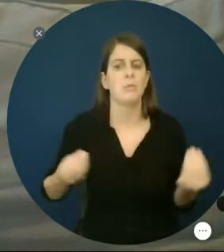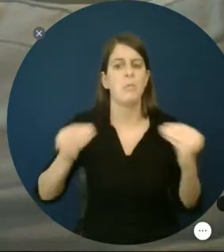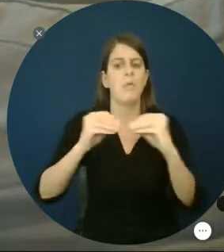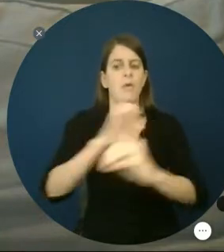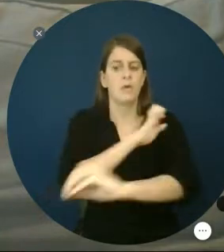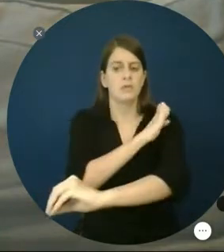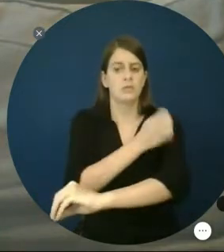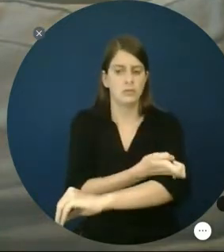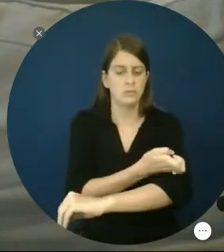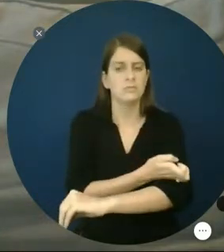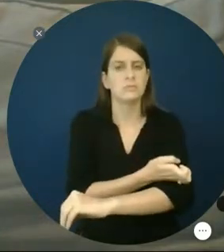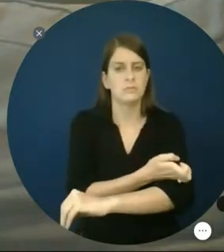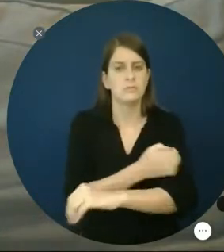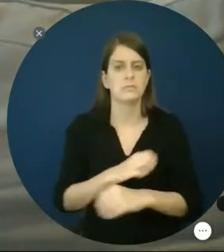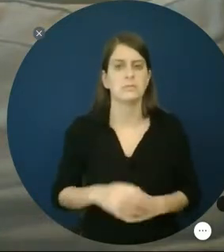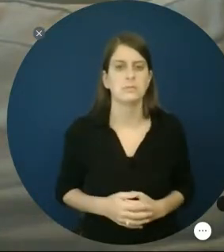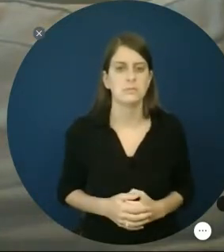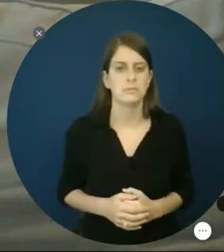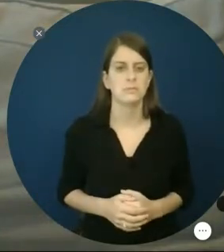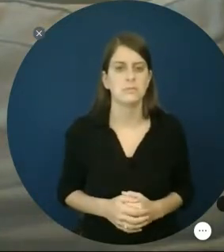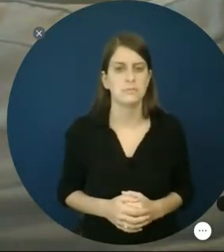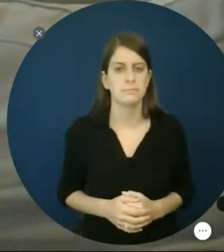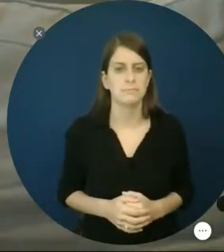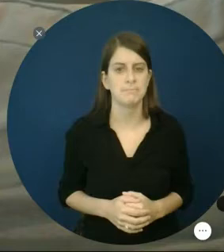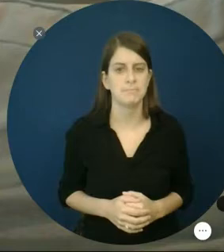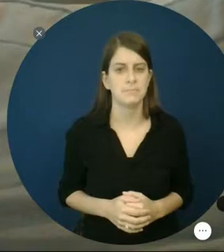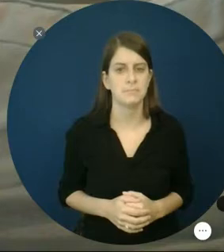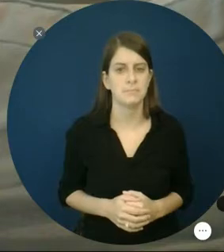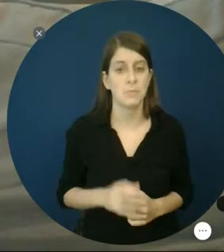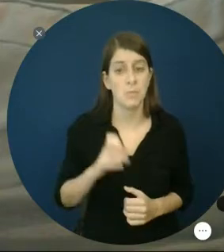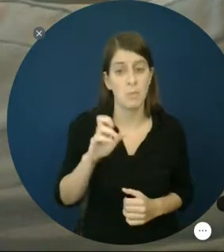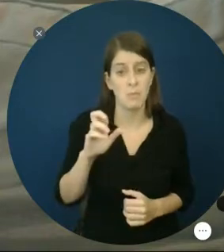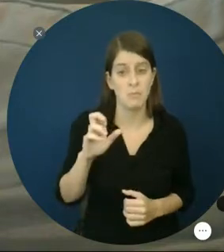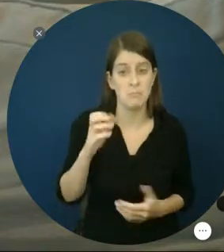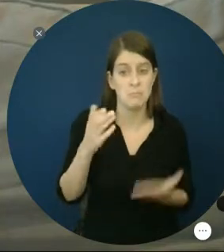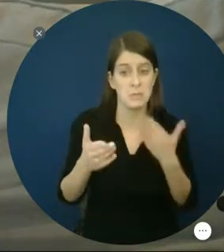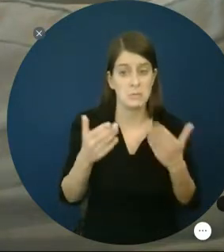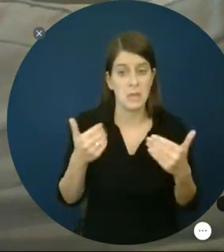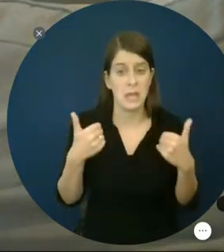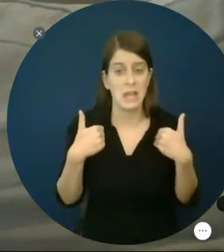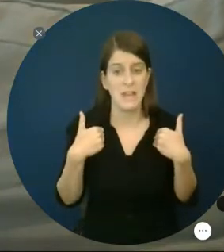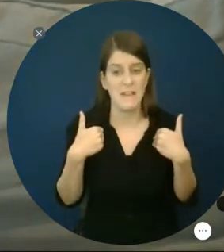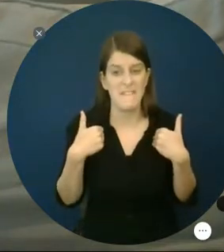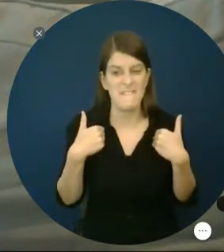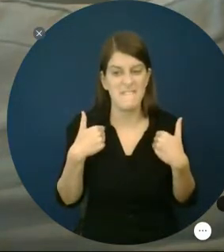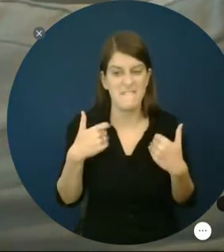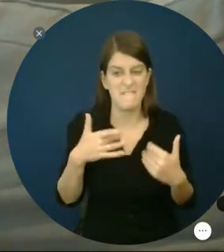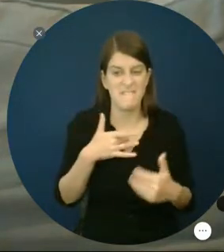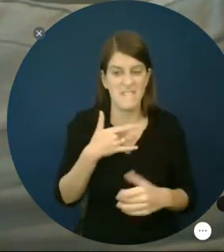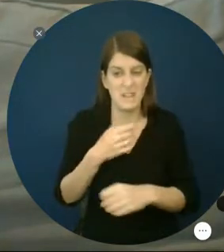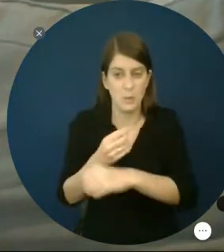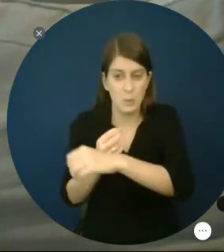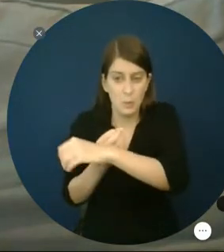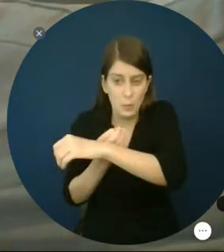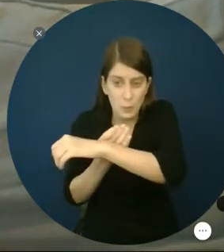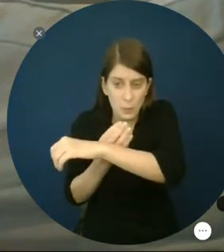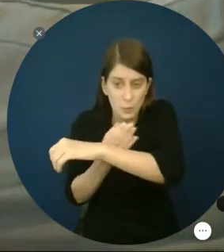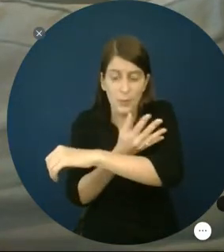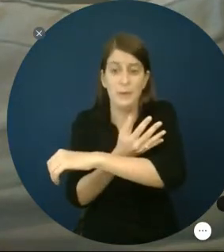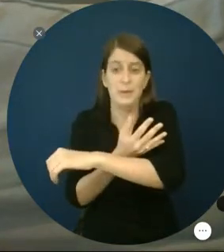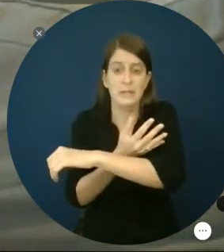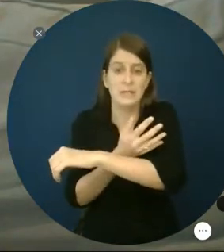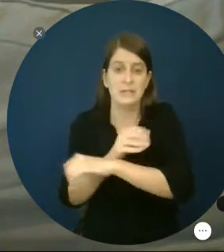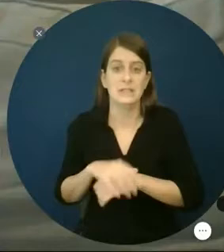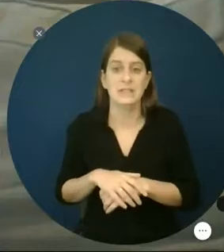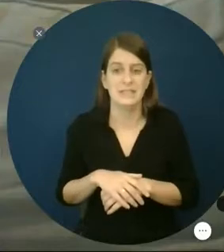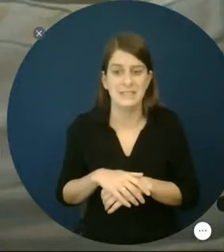bodies. And sometimes we might have feelings like you have like this hair on your skin, like you might